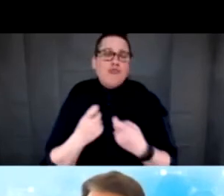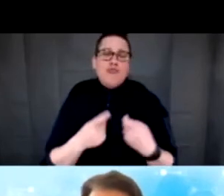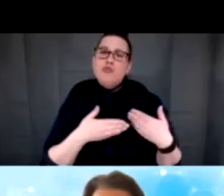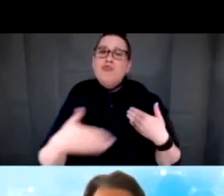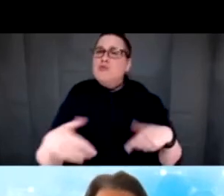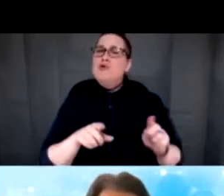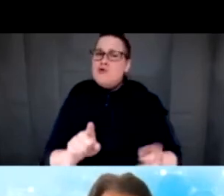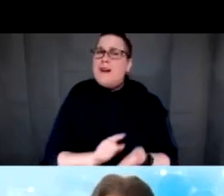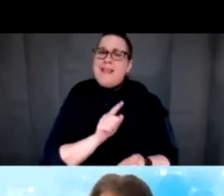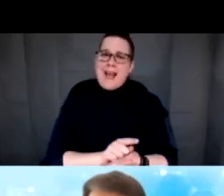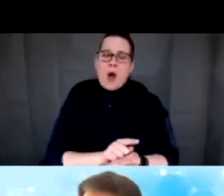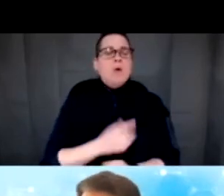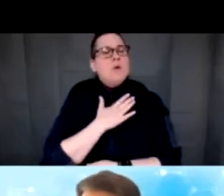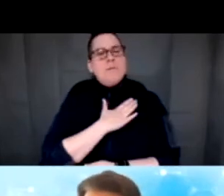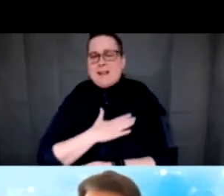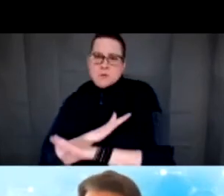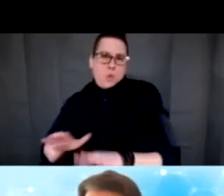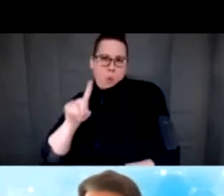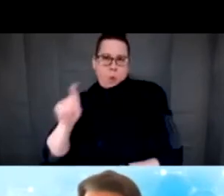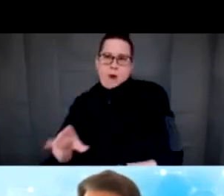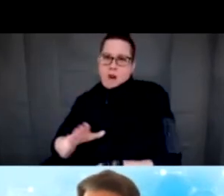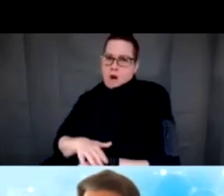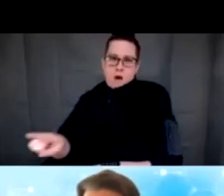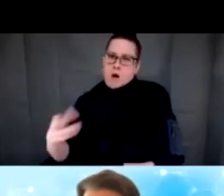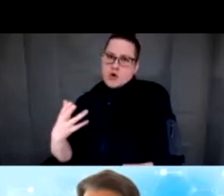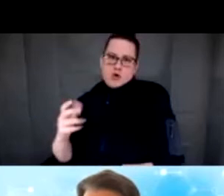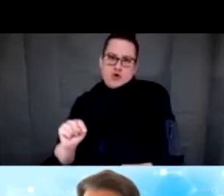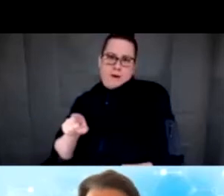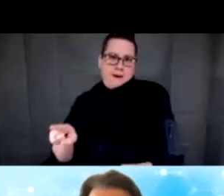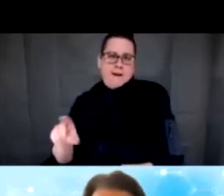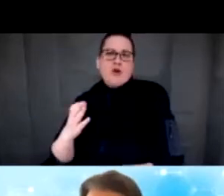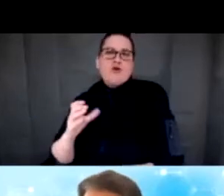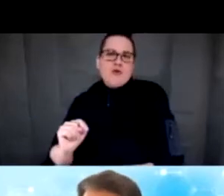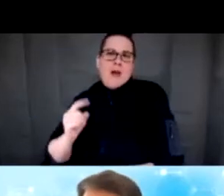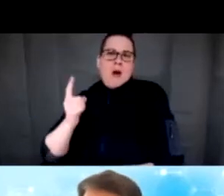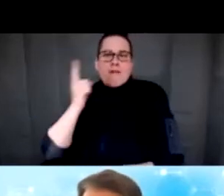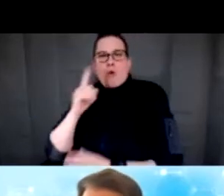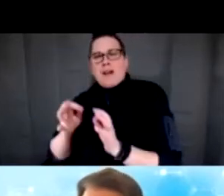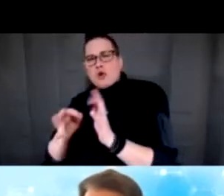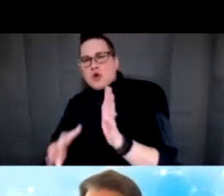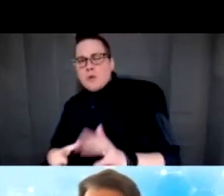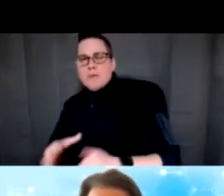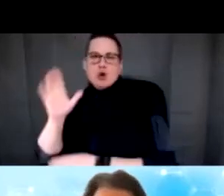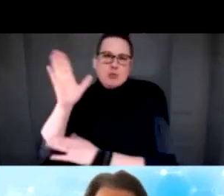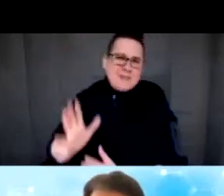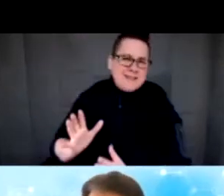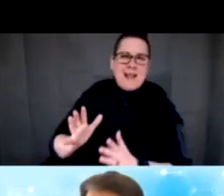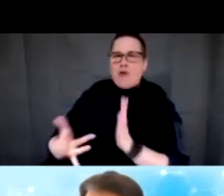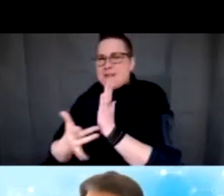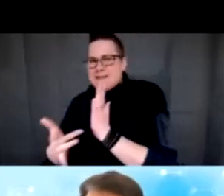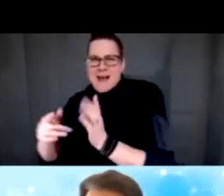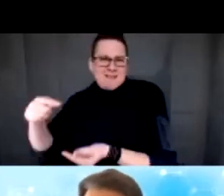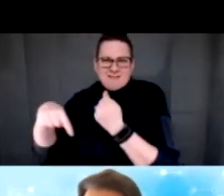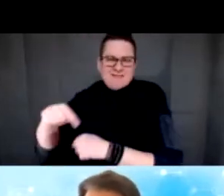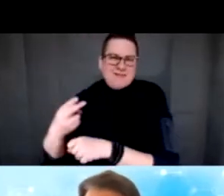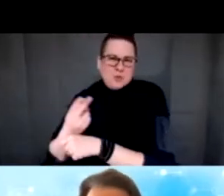presentation, not in the chat box, because we keep that for chat between interpreters and around technical